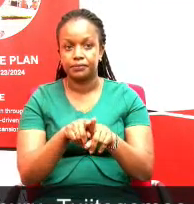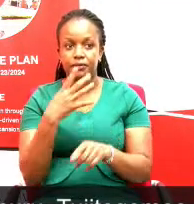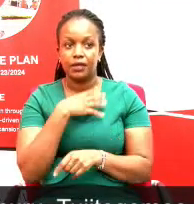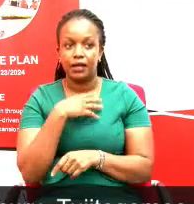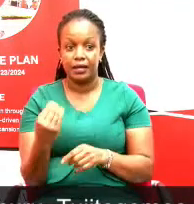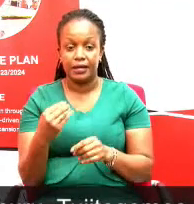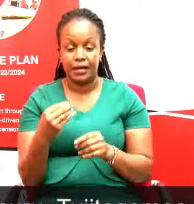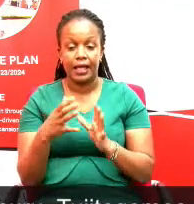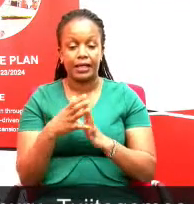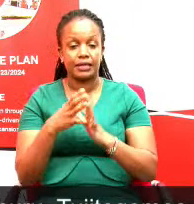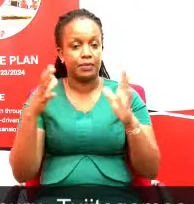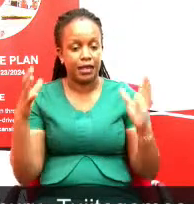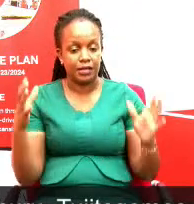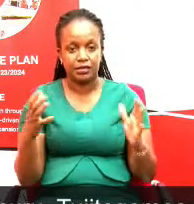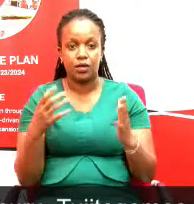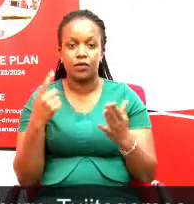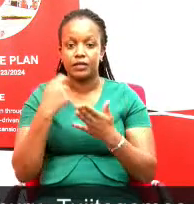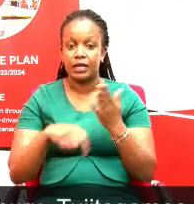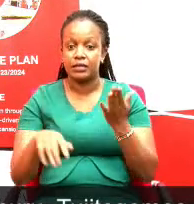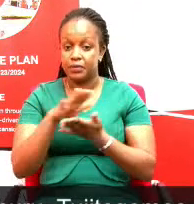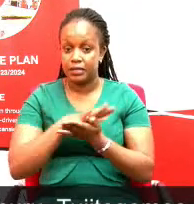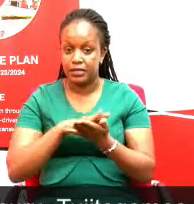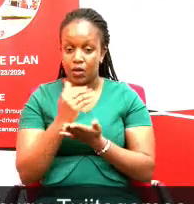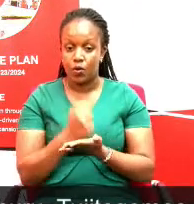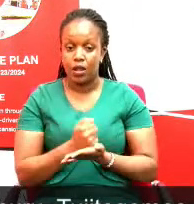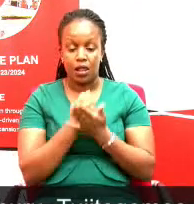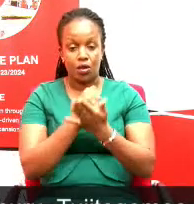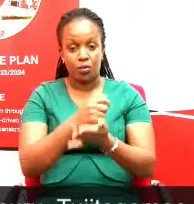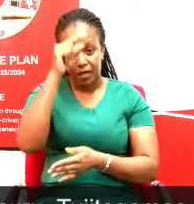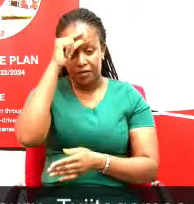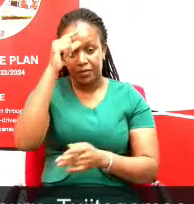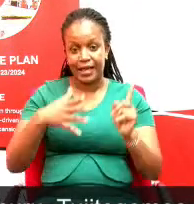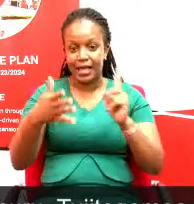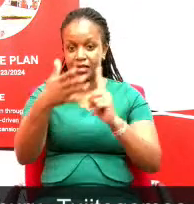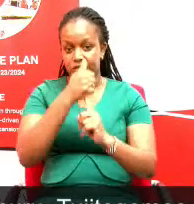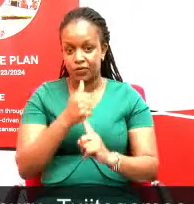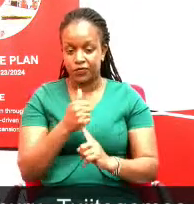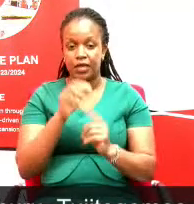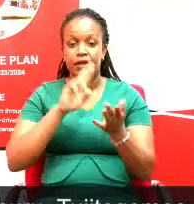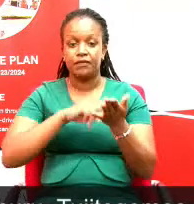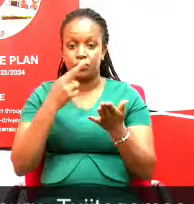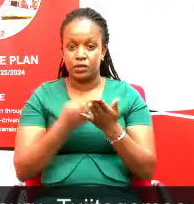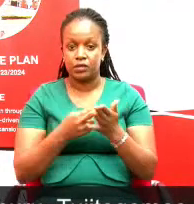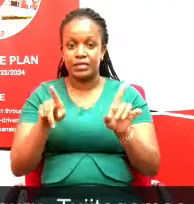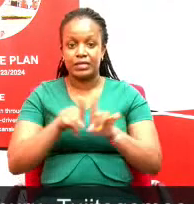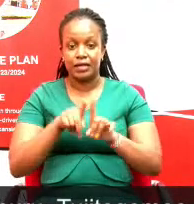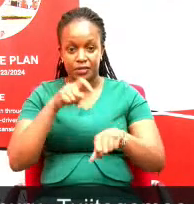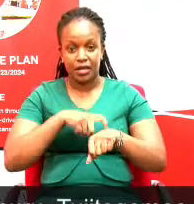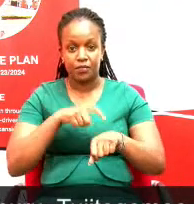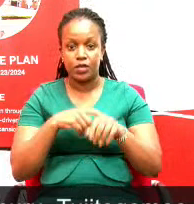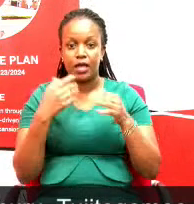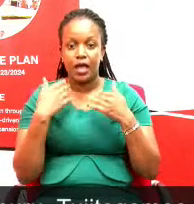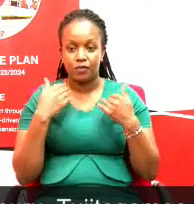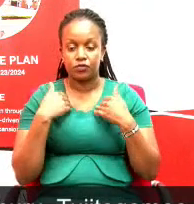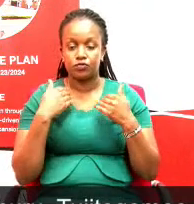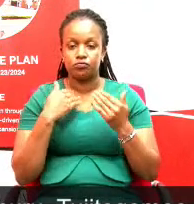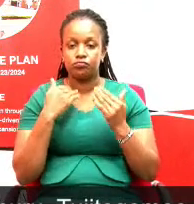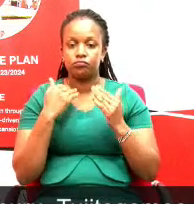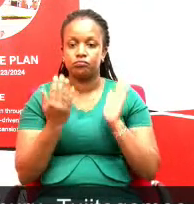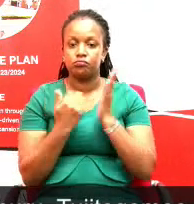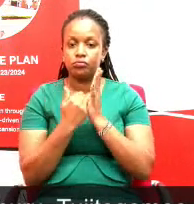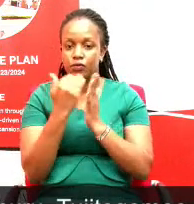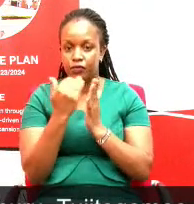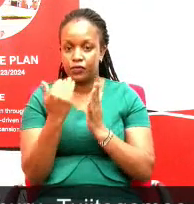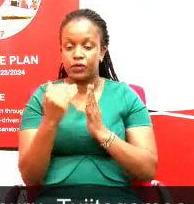and expansion of the tax base. It will help the government attain revenue targets while building a sustainable tax base. At the same